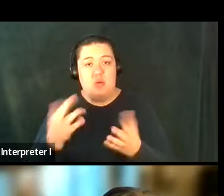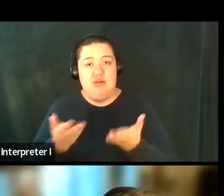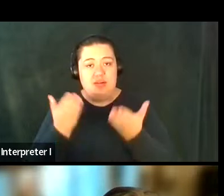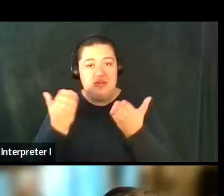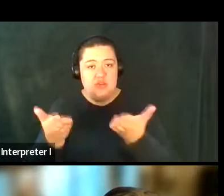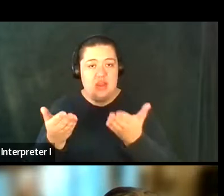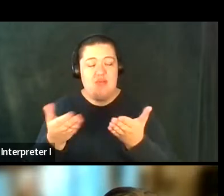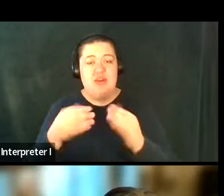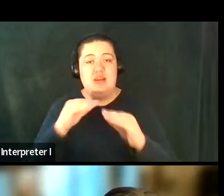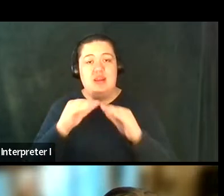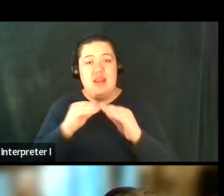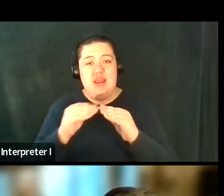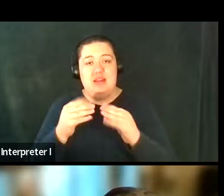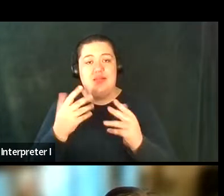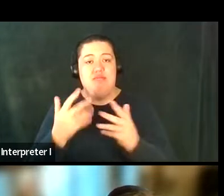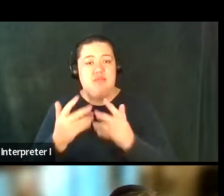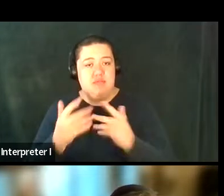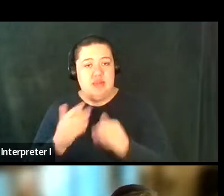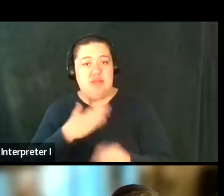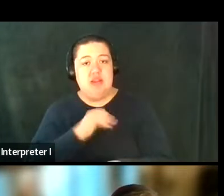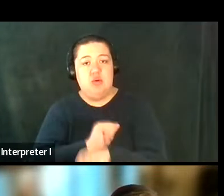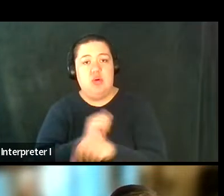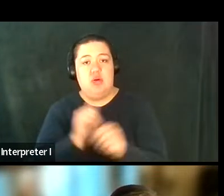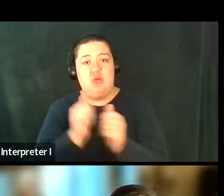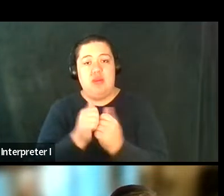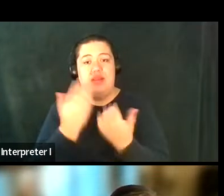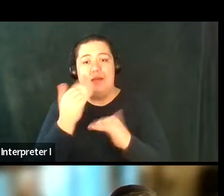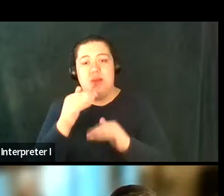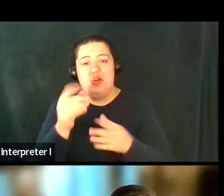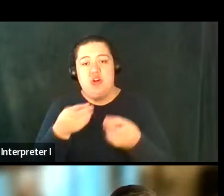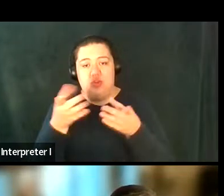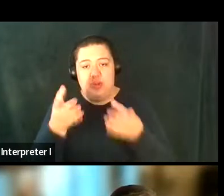suggestions, edits, whatever, please work with the budget director.